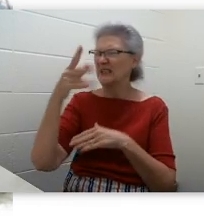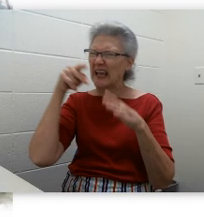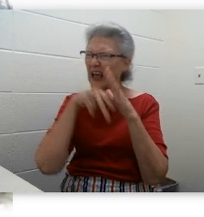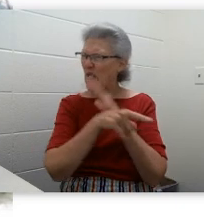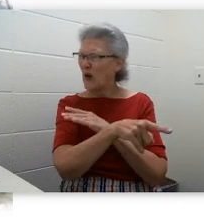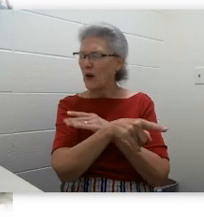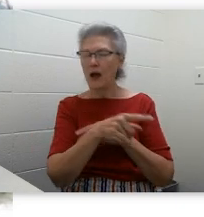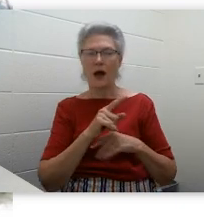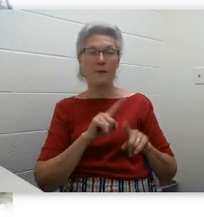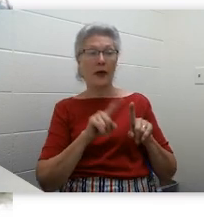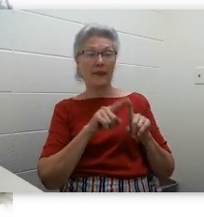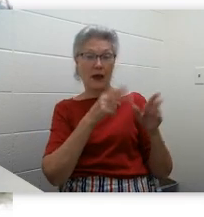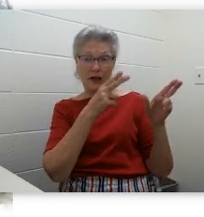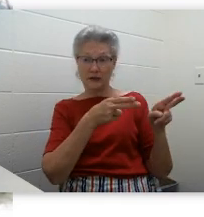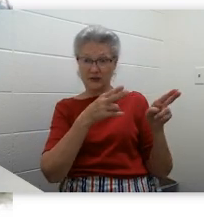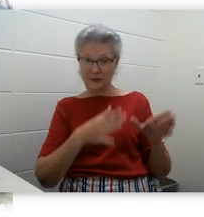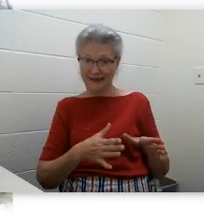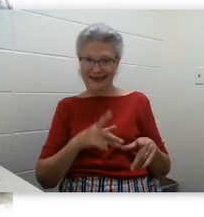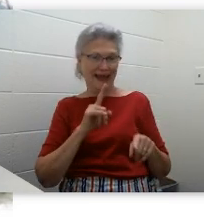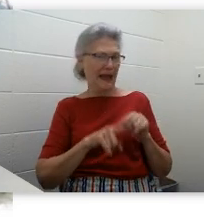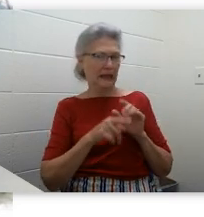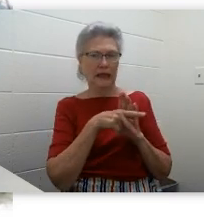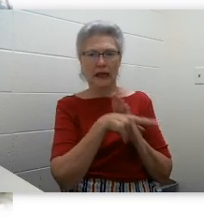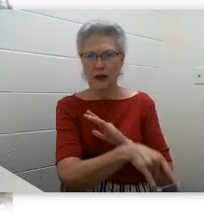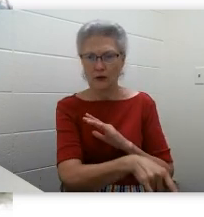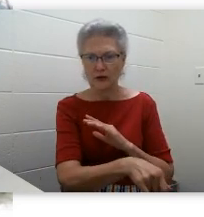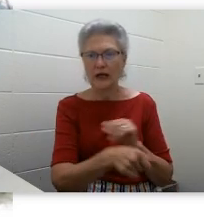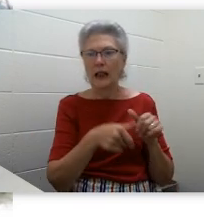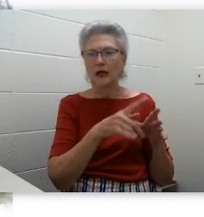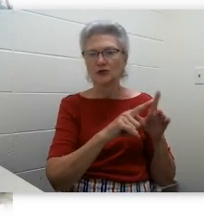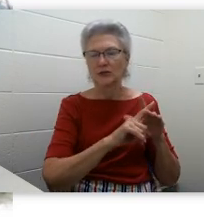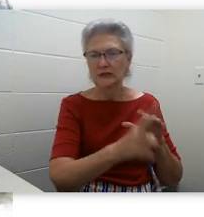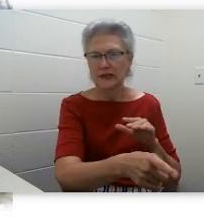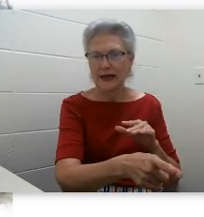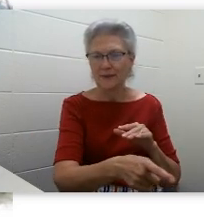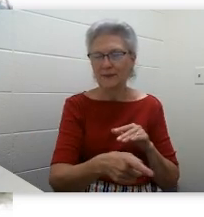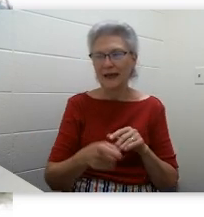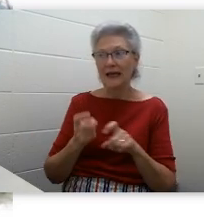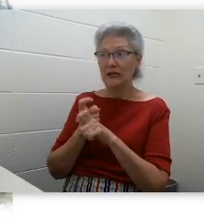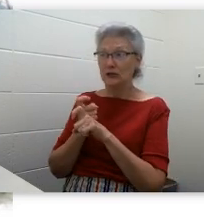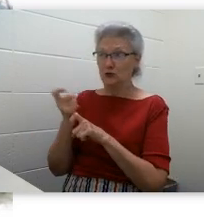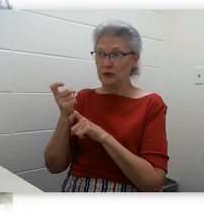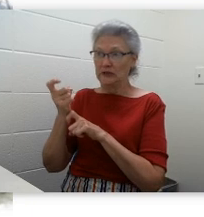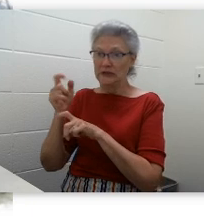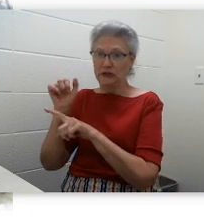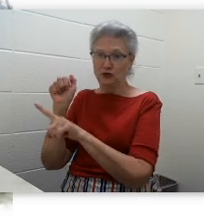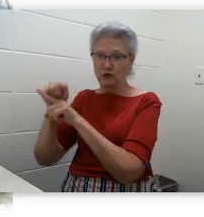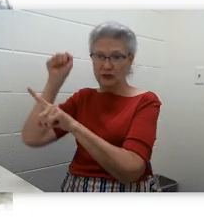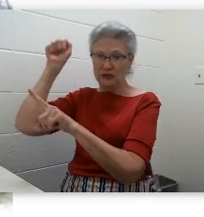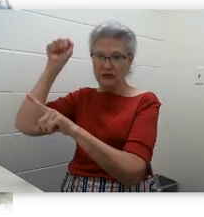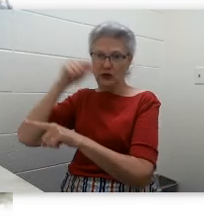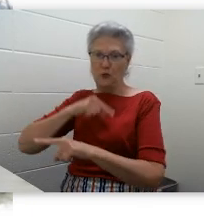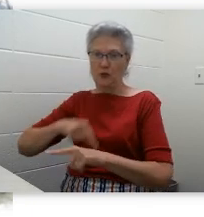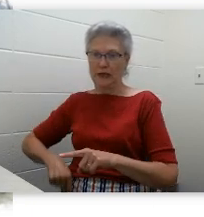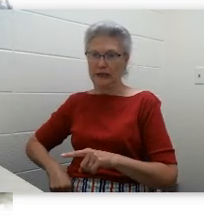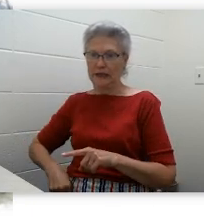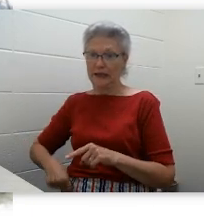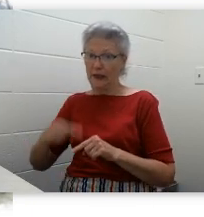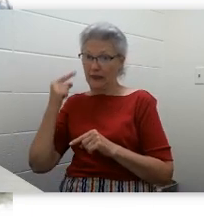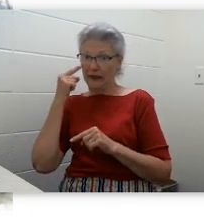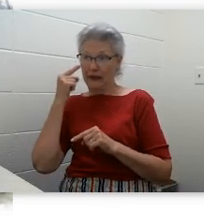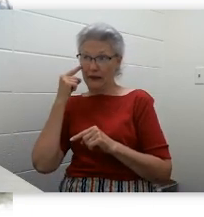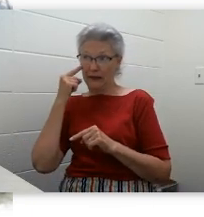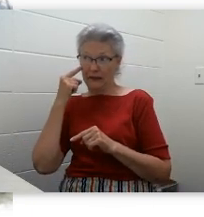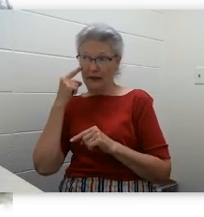innocent girl and allows her to escape. He tricks the queen into thinking that he completed her command, and the queen is